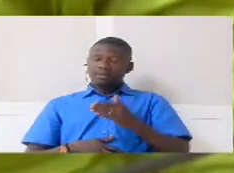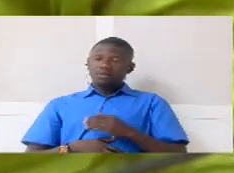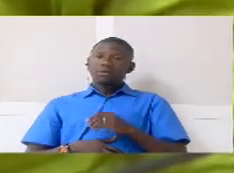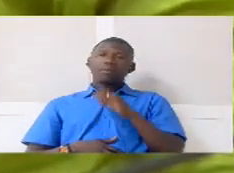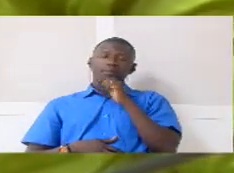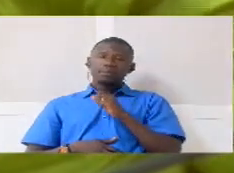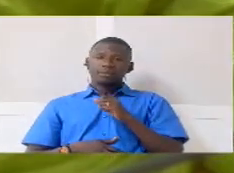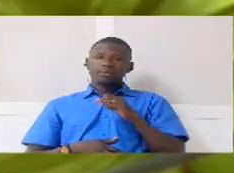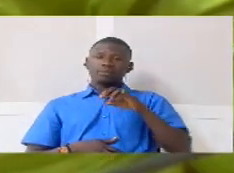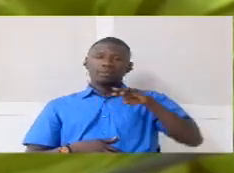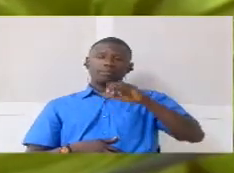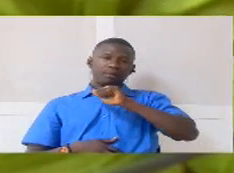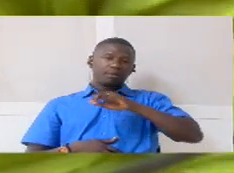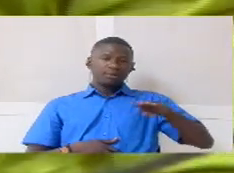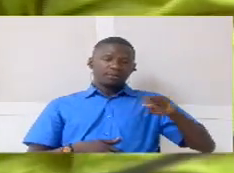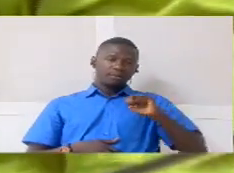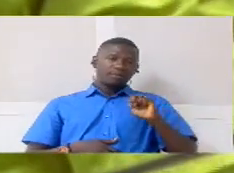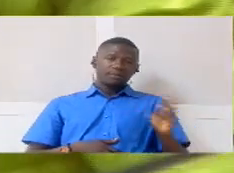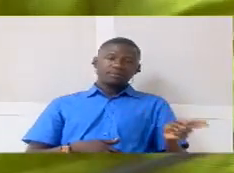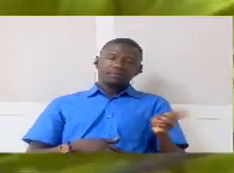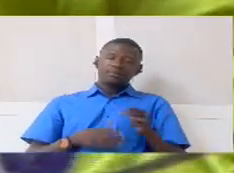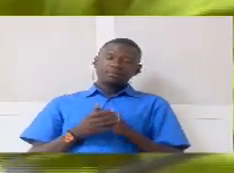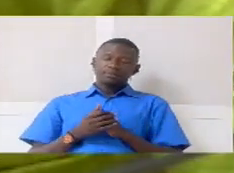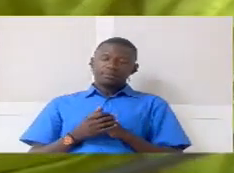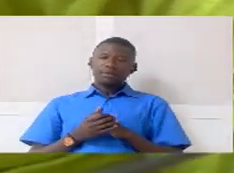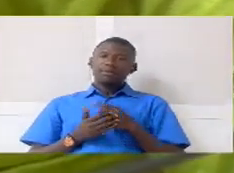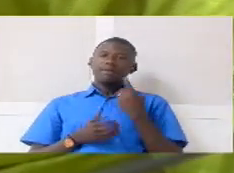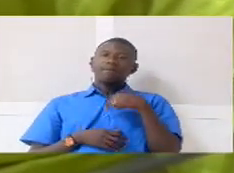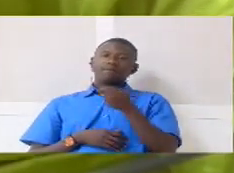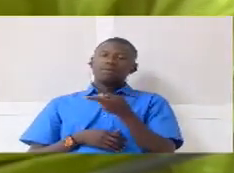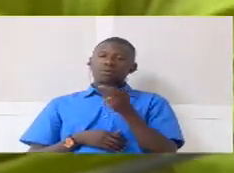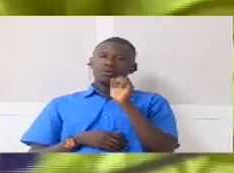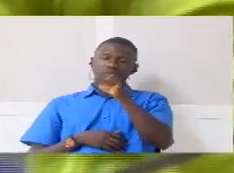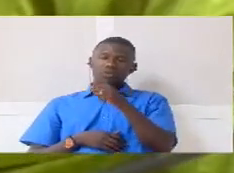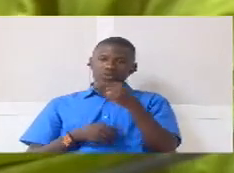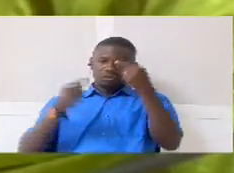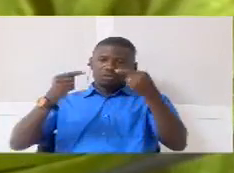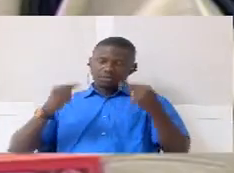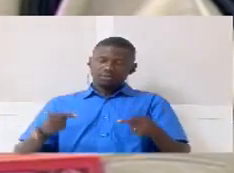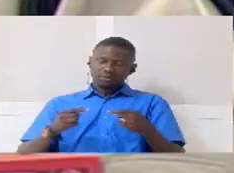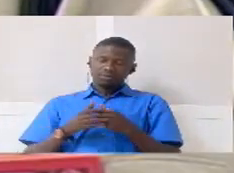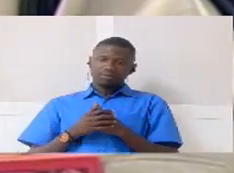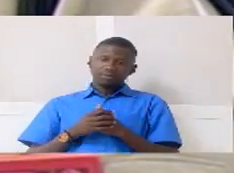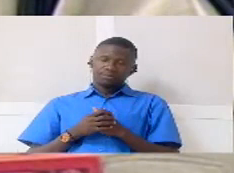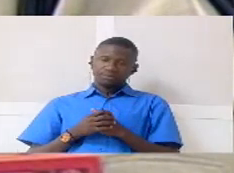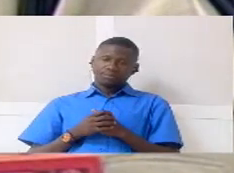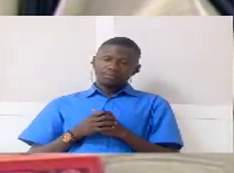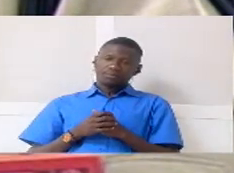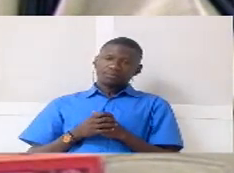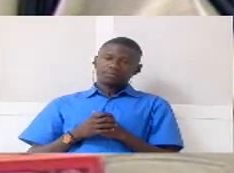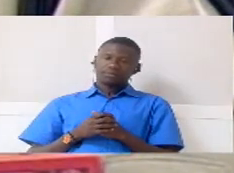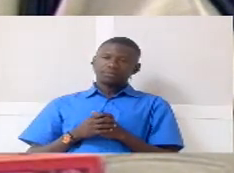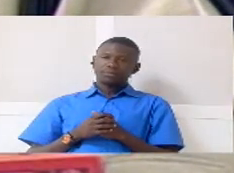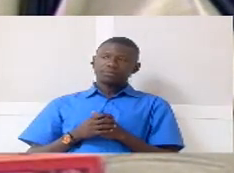testimony. Mr. Jata or Manneh? Manneh. Sorry. Mr. Manneh. Number Mr. Jata, Ella Sede Aroka.